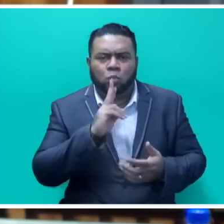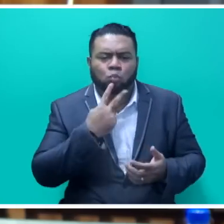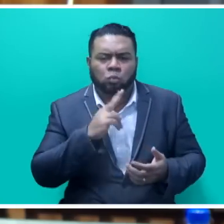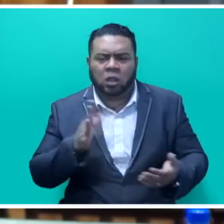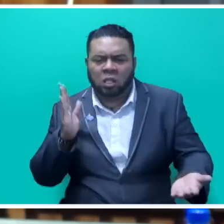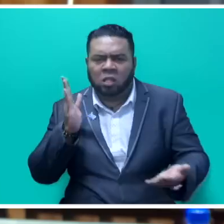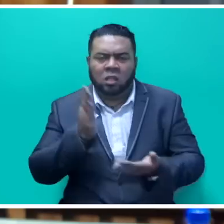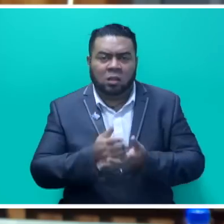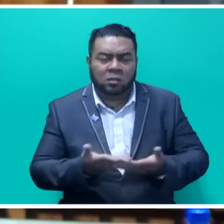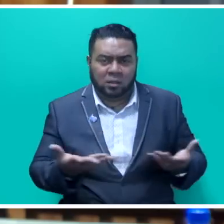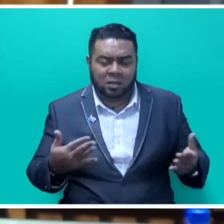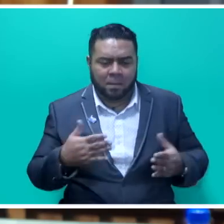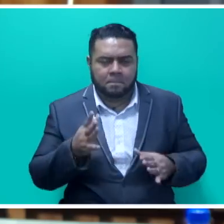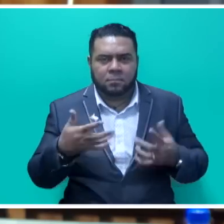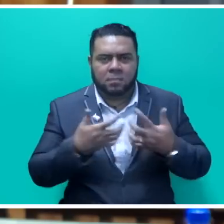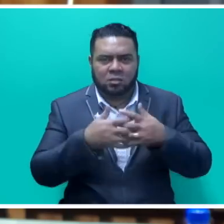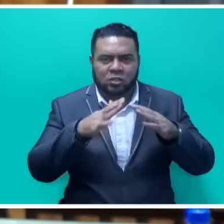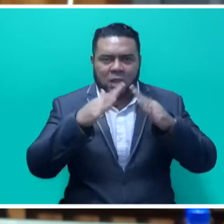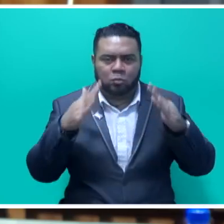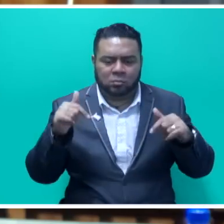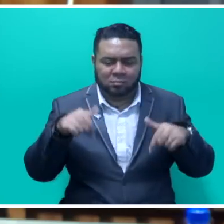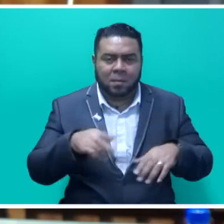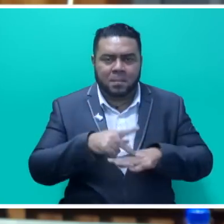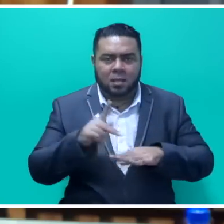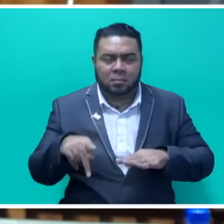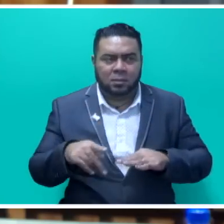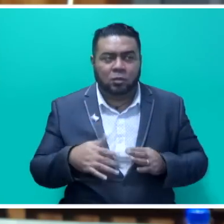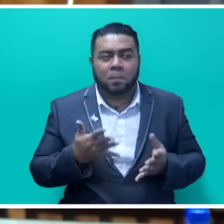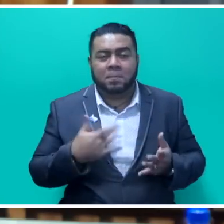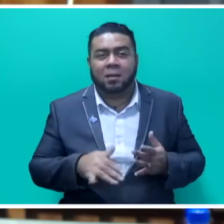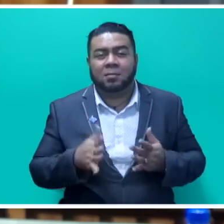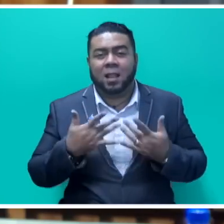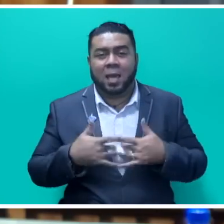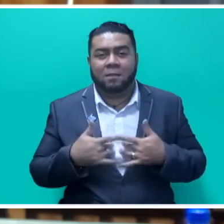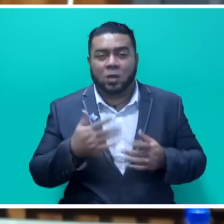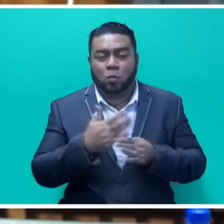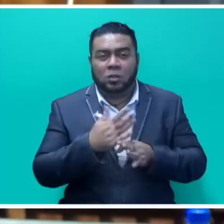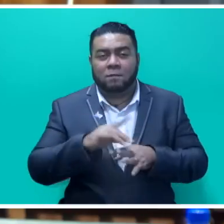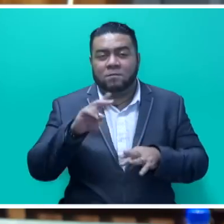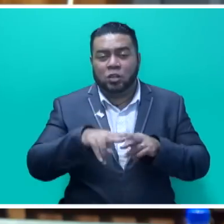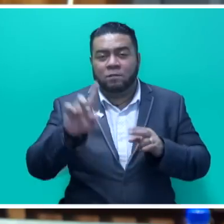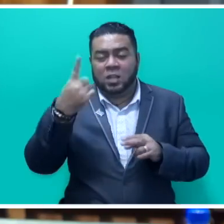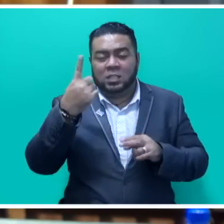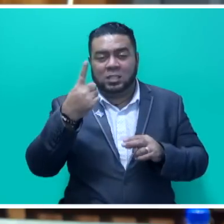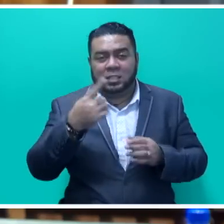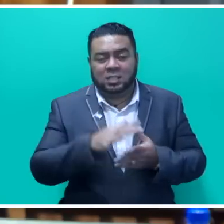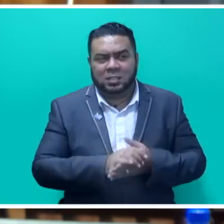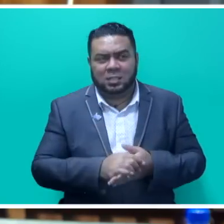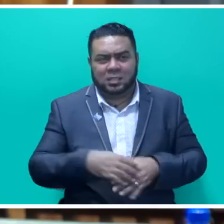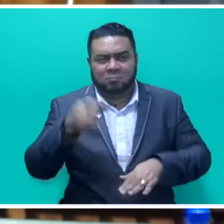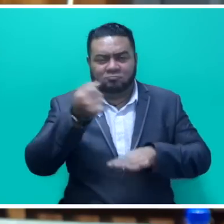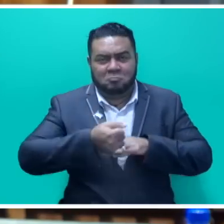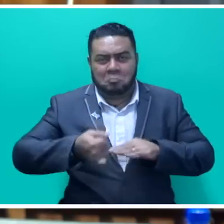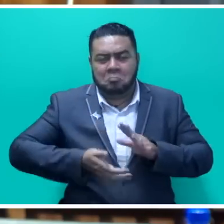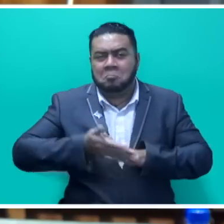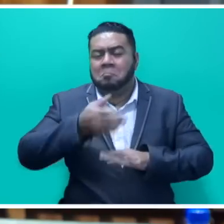The decision, Mr. Speaker, to mark the life and works of Fiji's first statesman, Ratu Selala Sukuna, as a